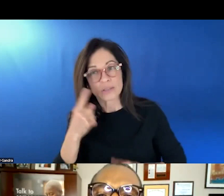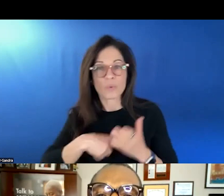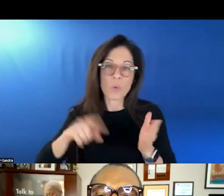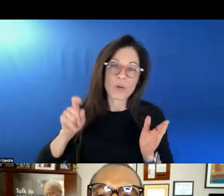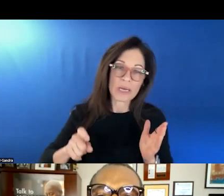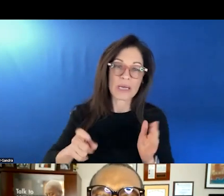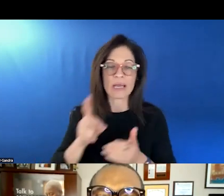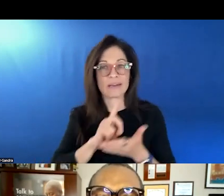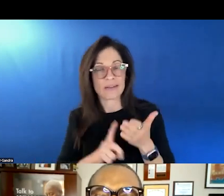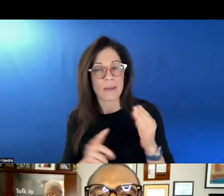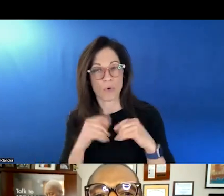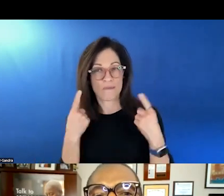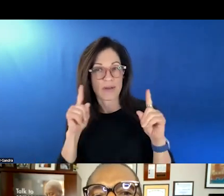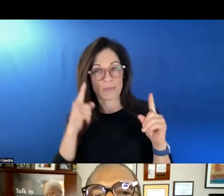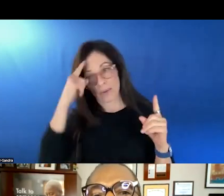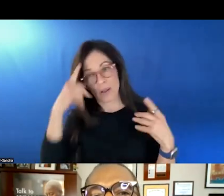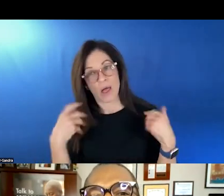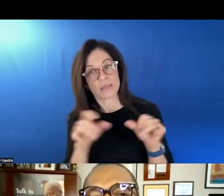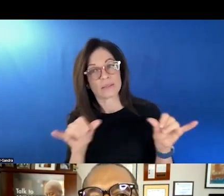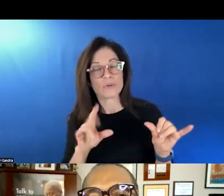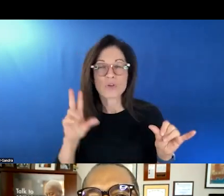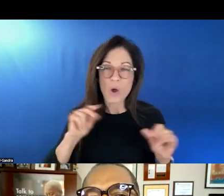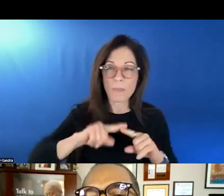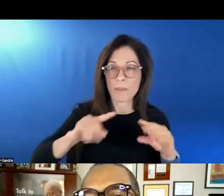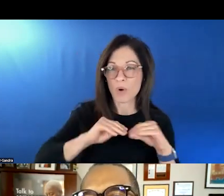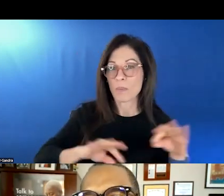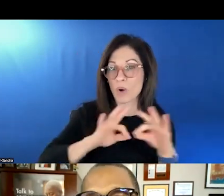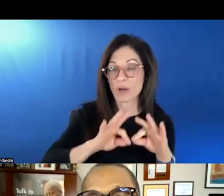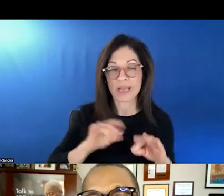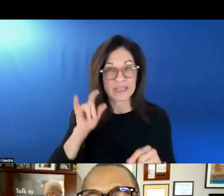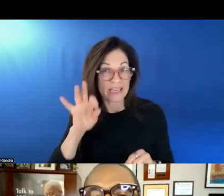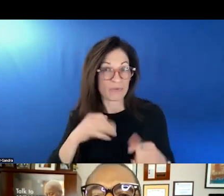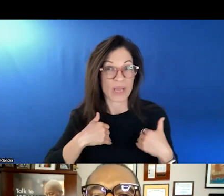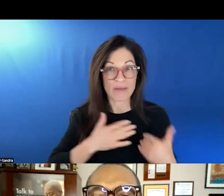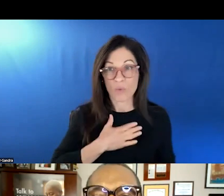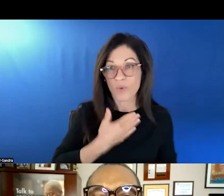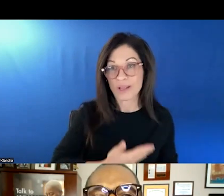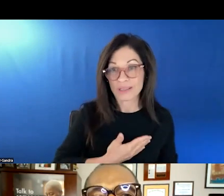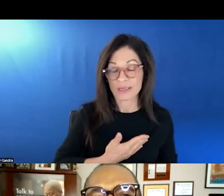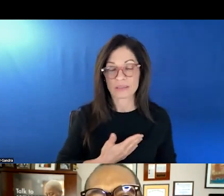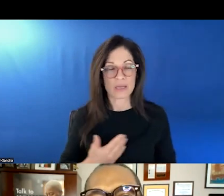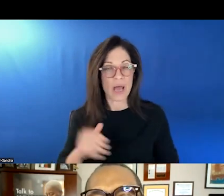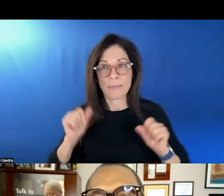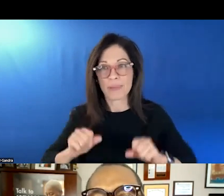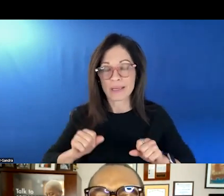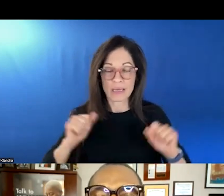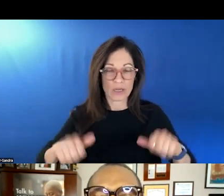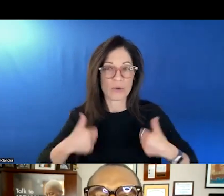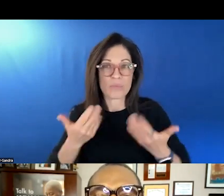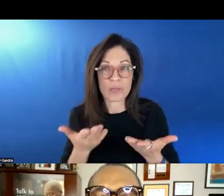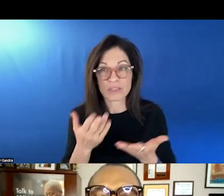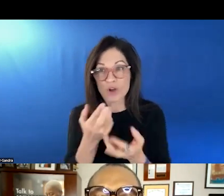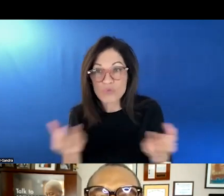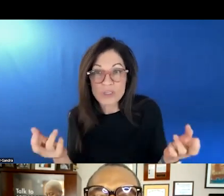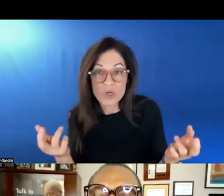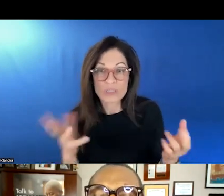more effective mental health system, but a question of whether or not we have the willingness, the wherewithal, to put our resources and